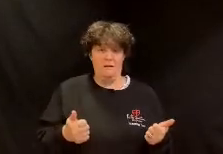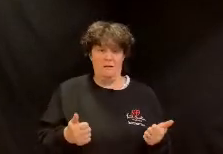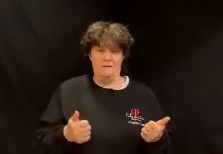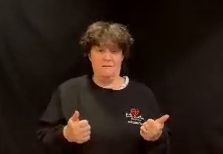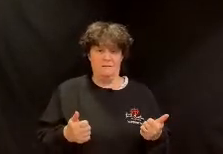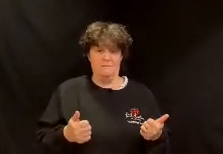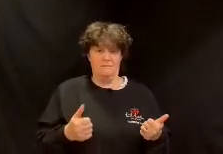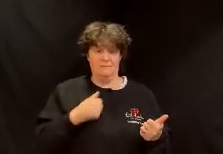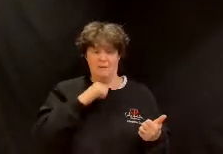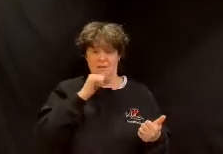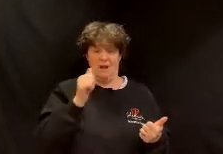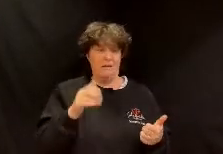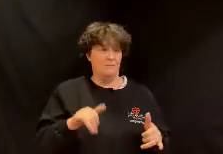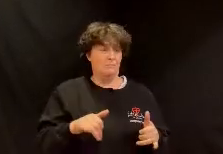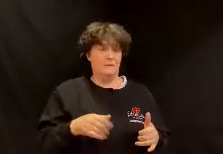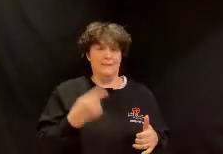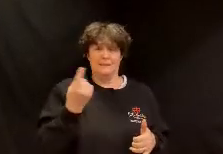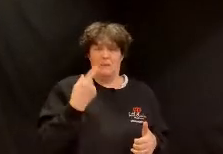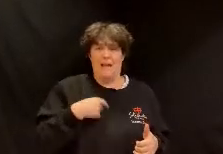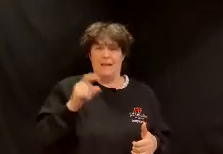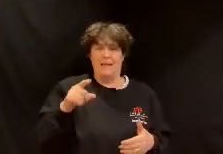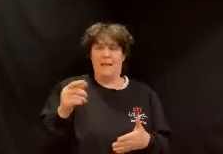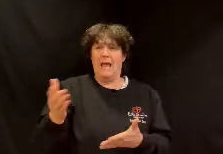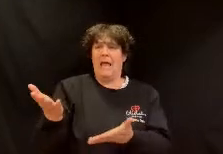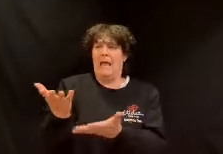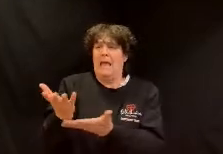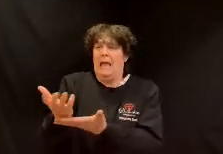Right? It's something I live by.